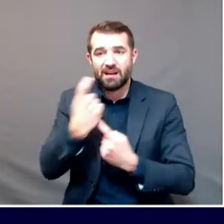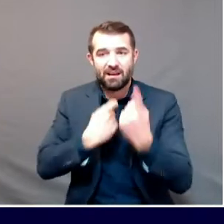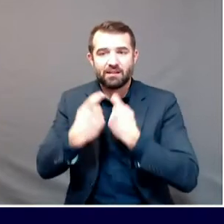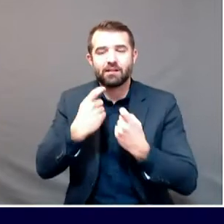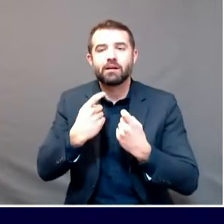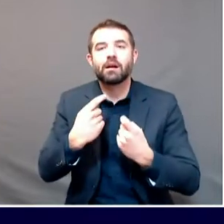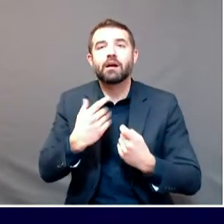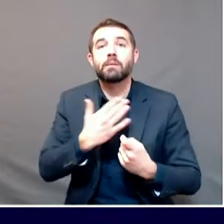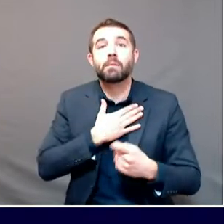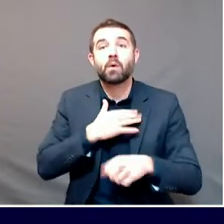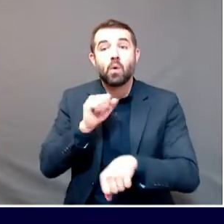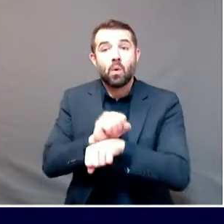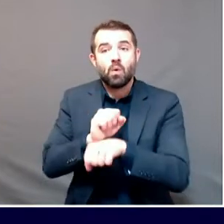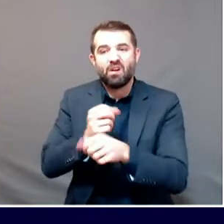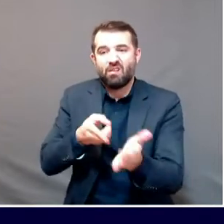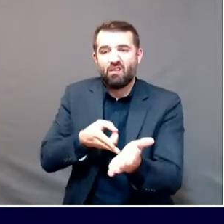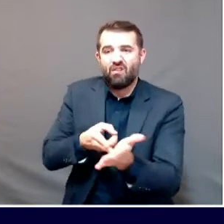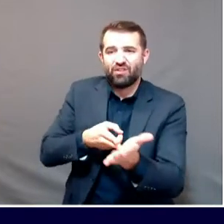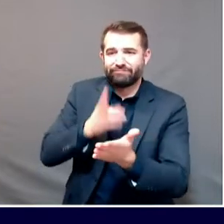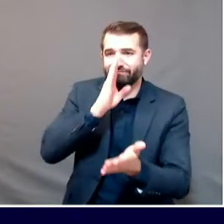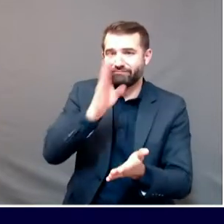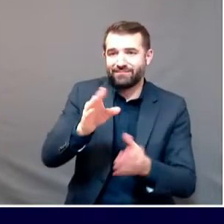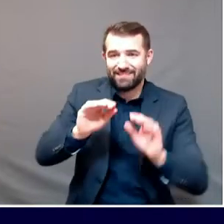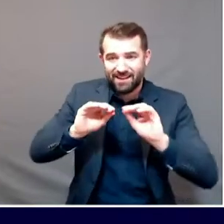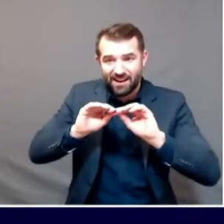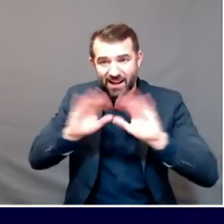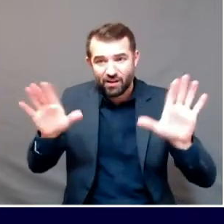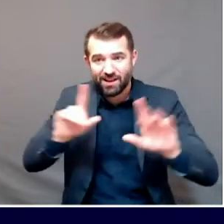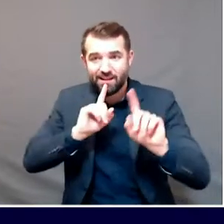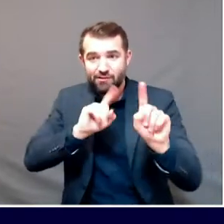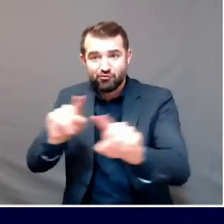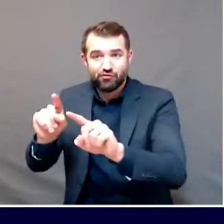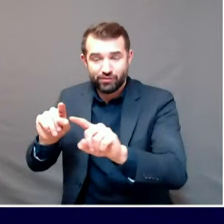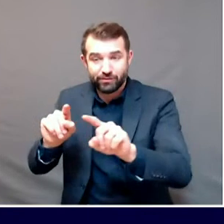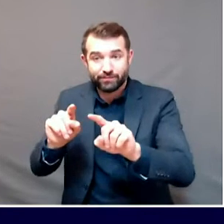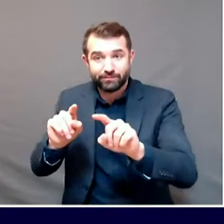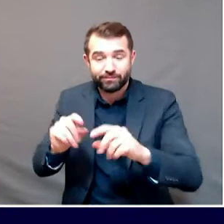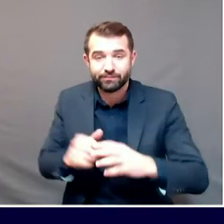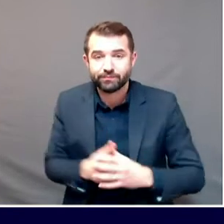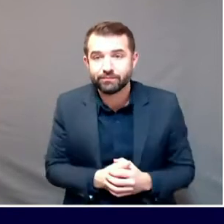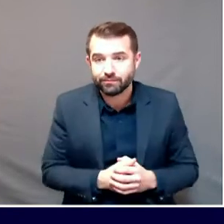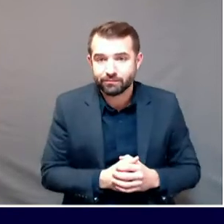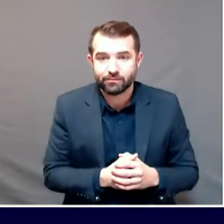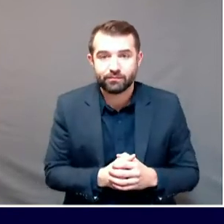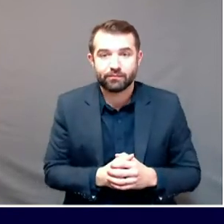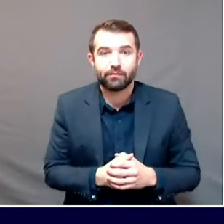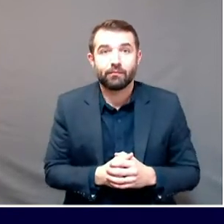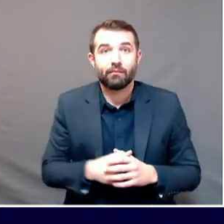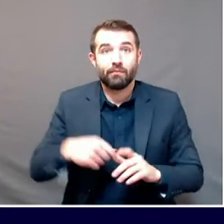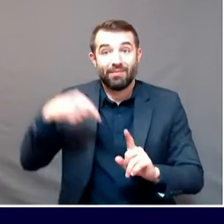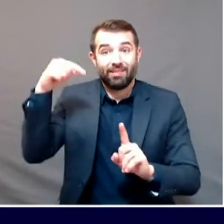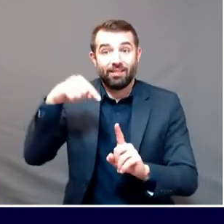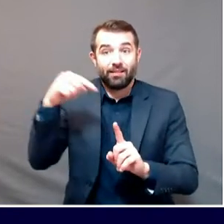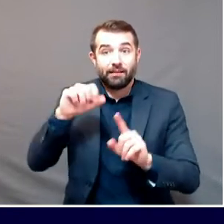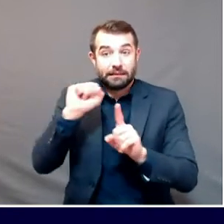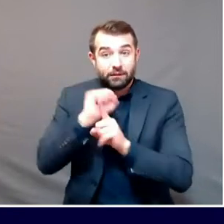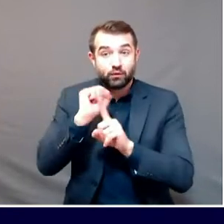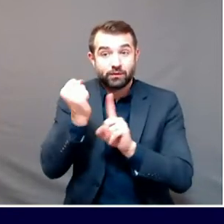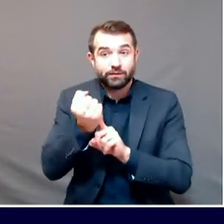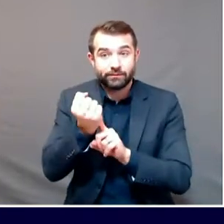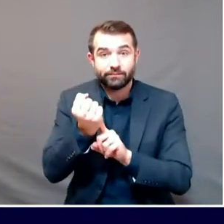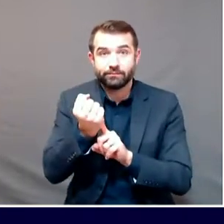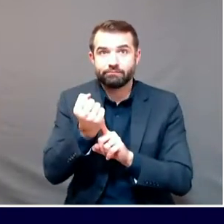transparent answers to those completely legitimate questions. In this situation, though, it's also important to keep in